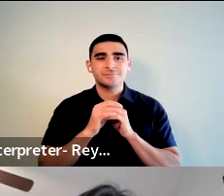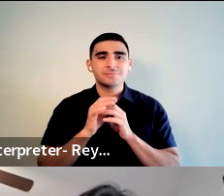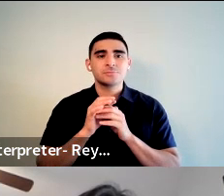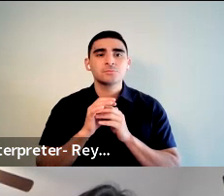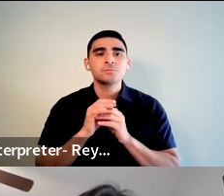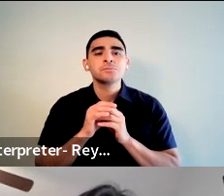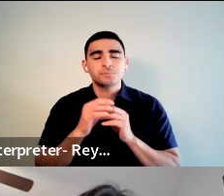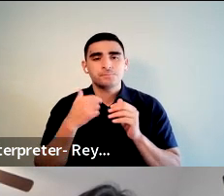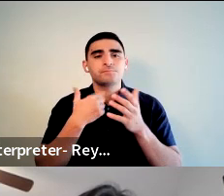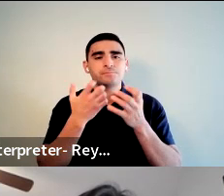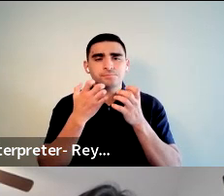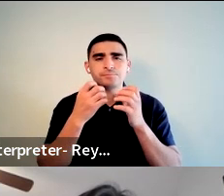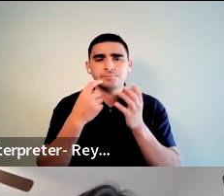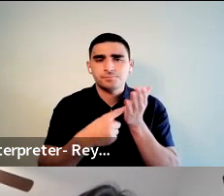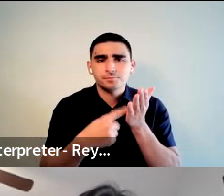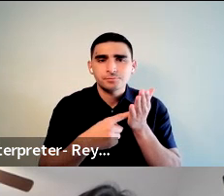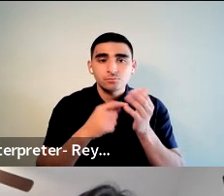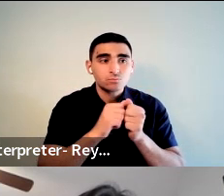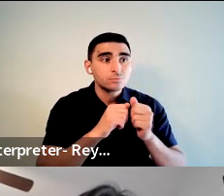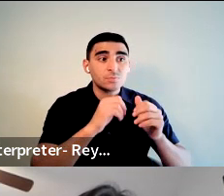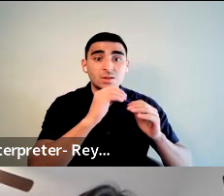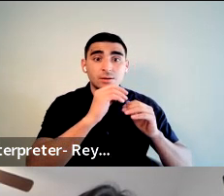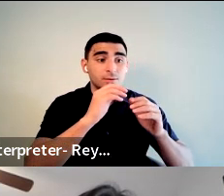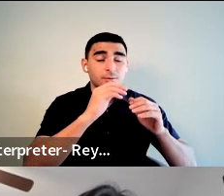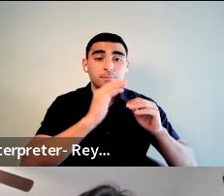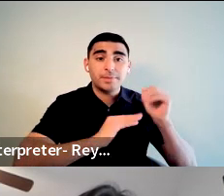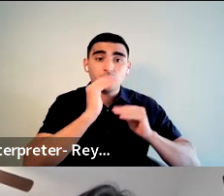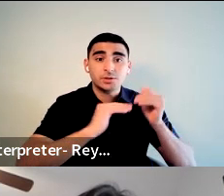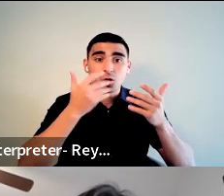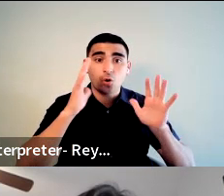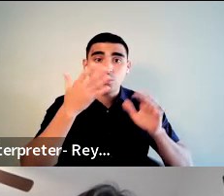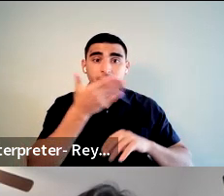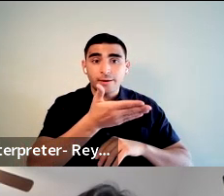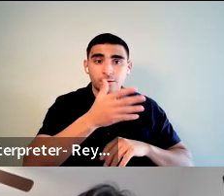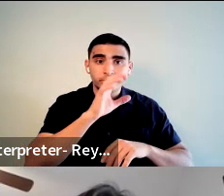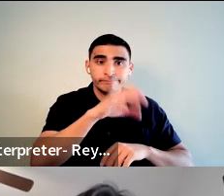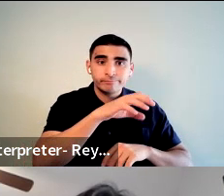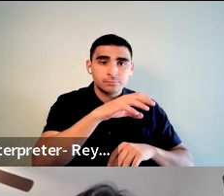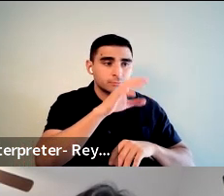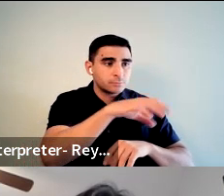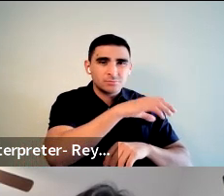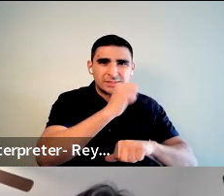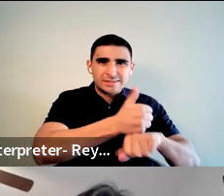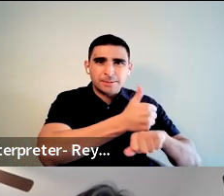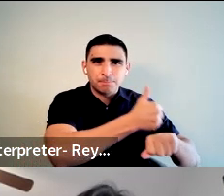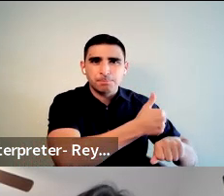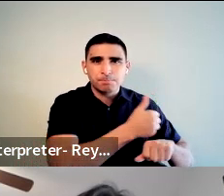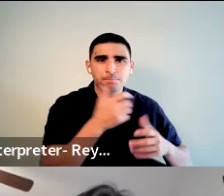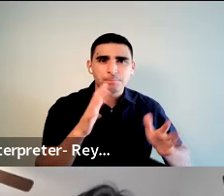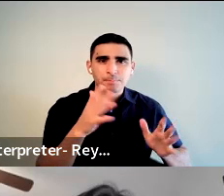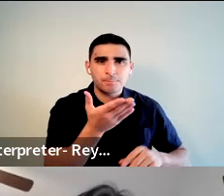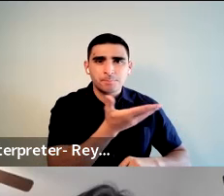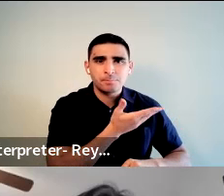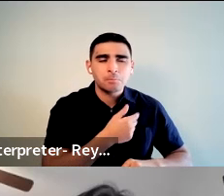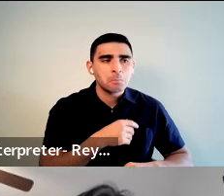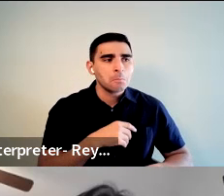existing locations and partnering with existing locations in the area. And, you know, another